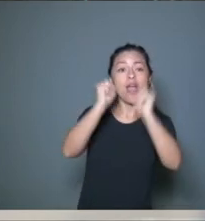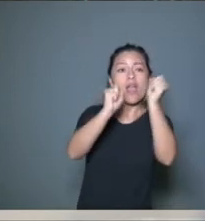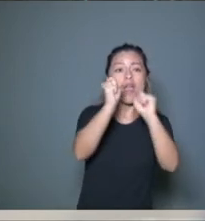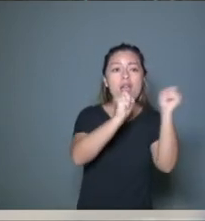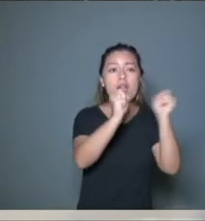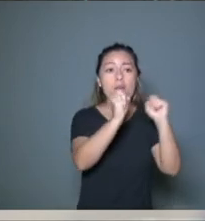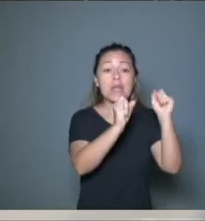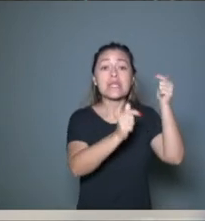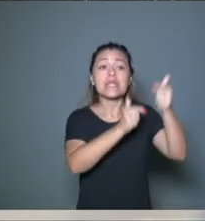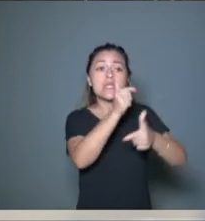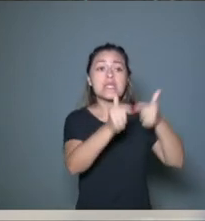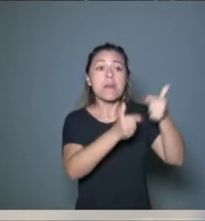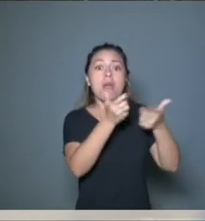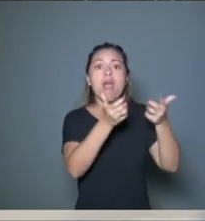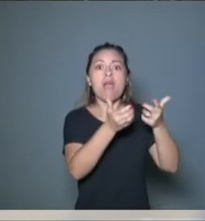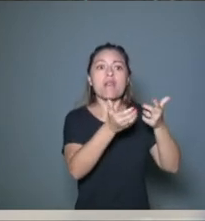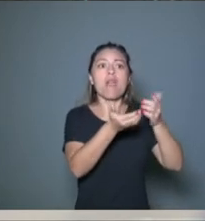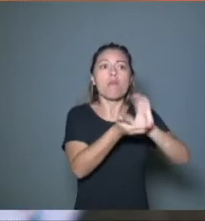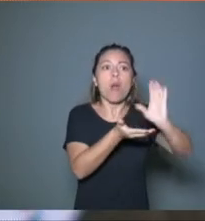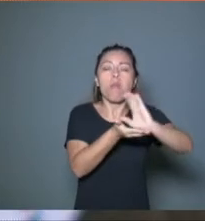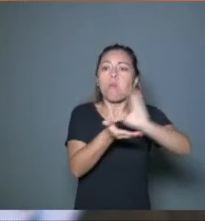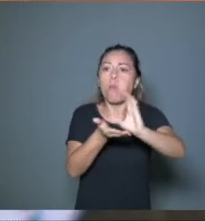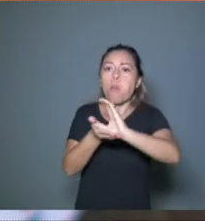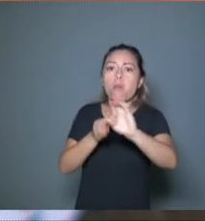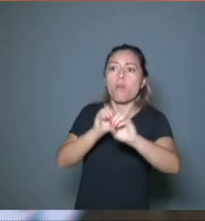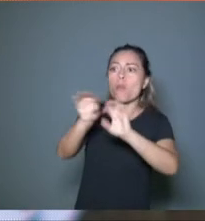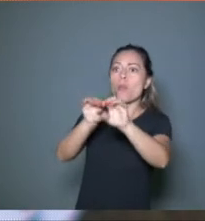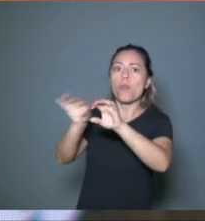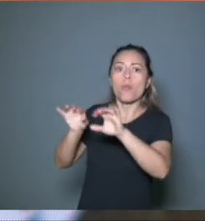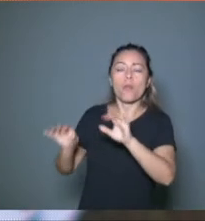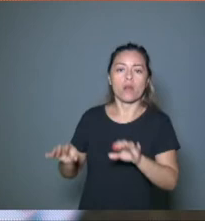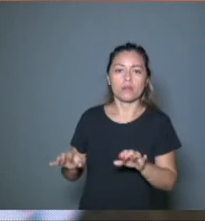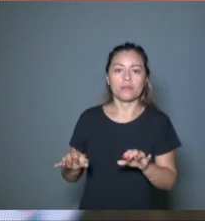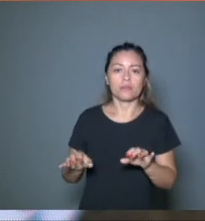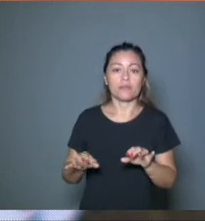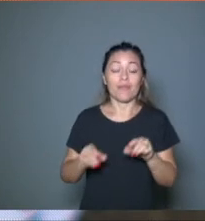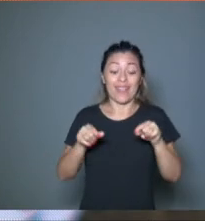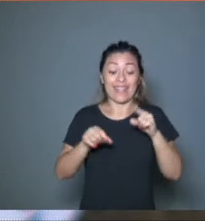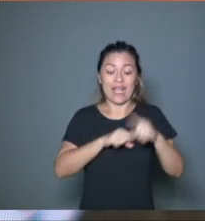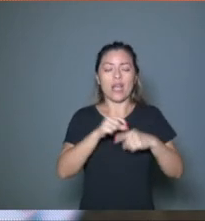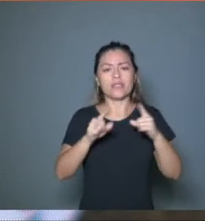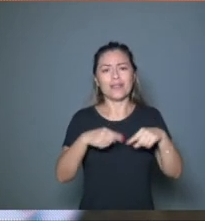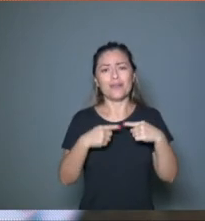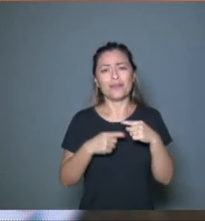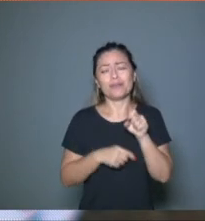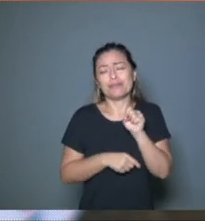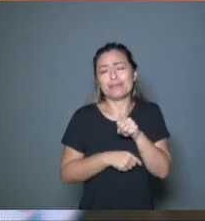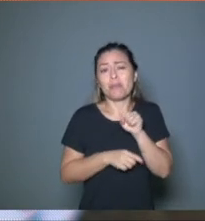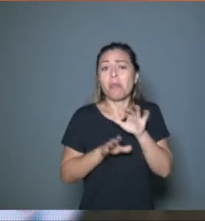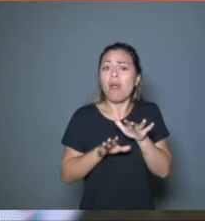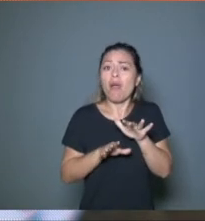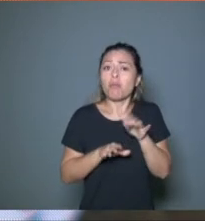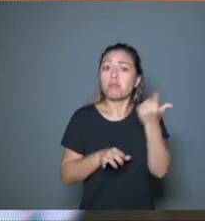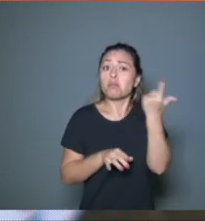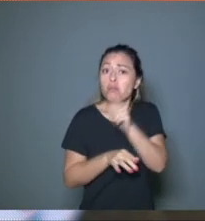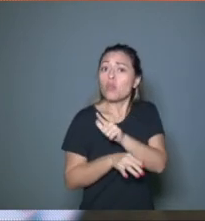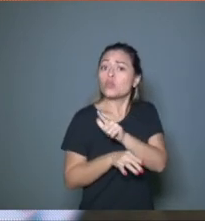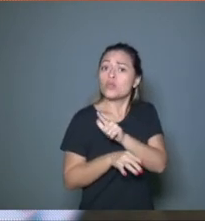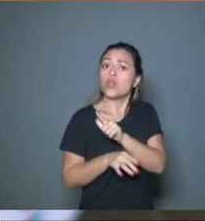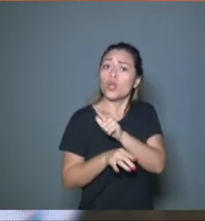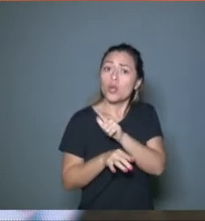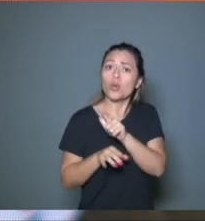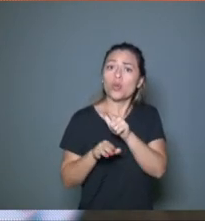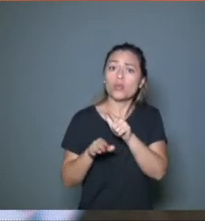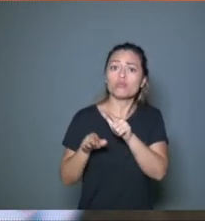chemical industry is working hard to be able to increase supply. This year it's been very challenging, but